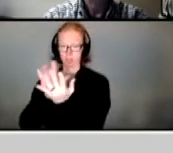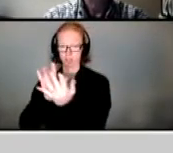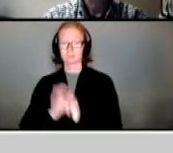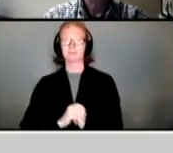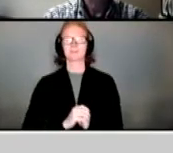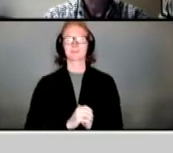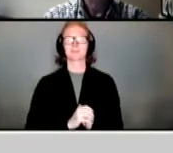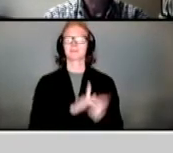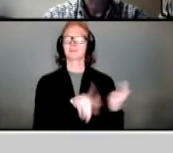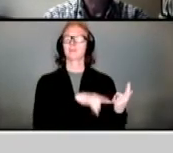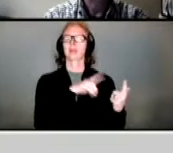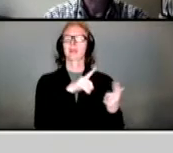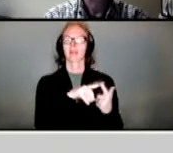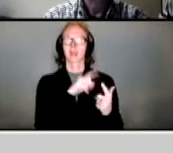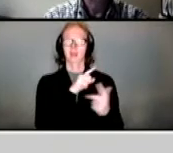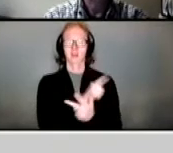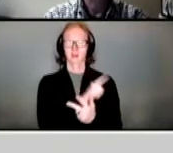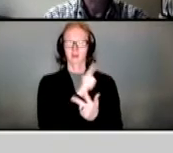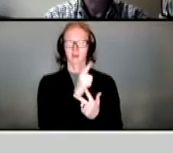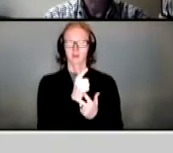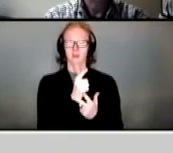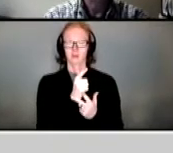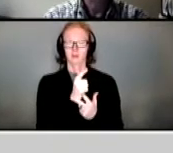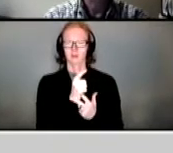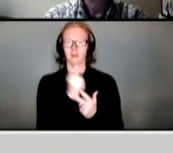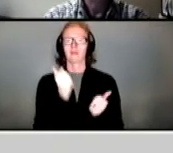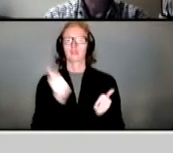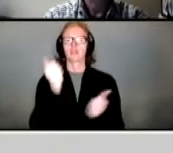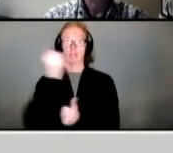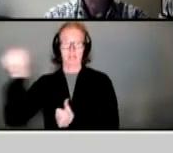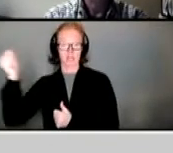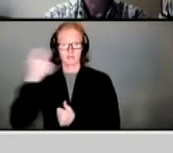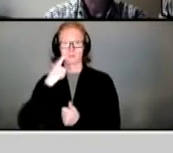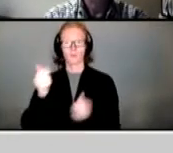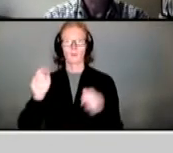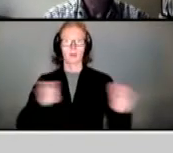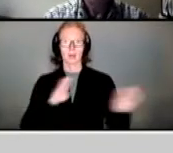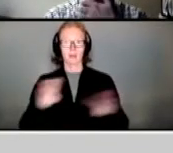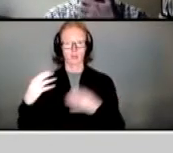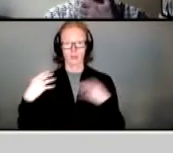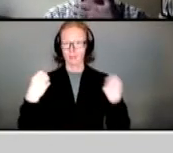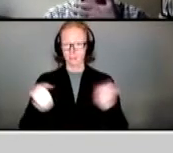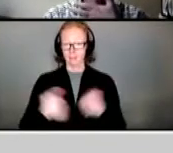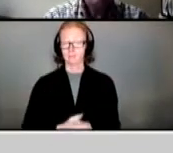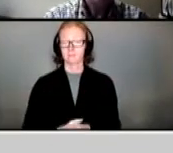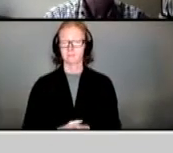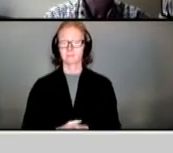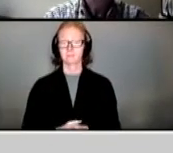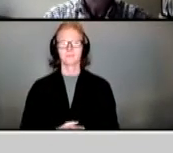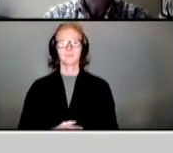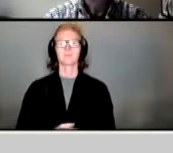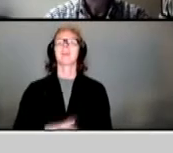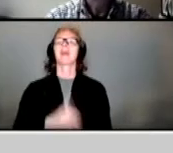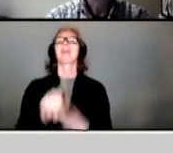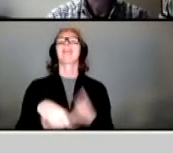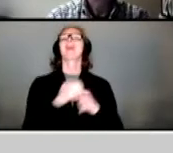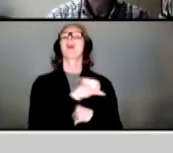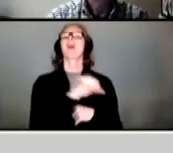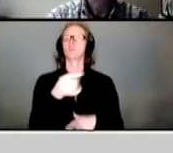then followed by our chairs of the behavioral health, and who you represent